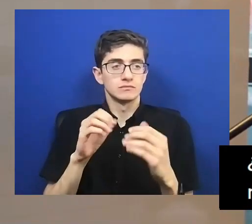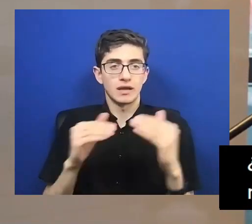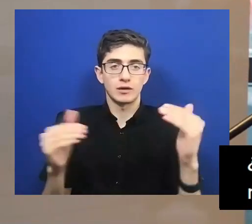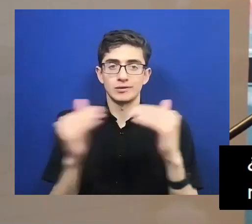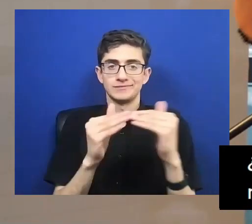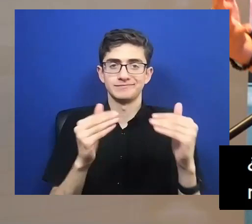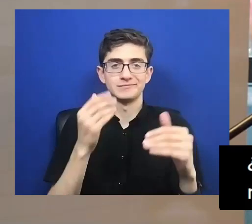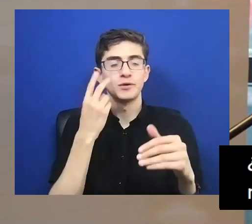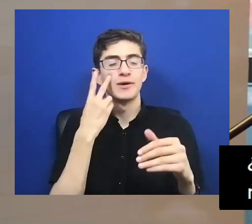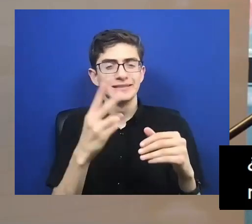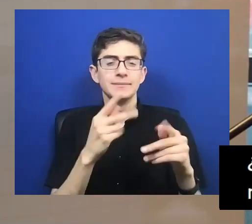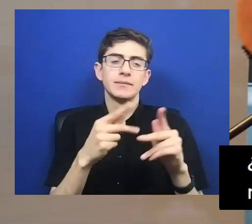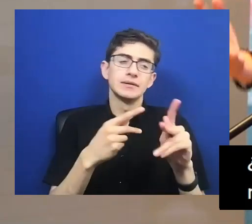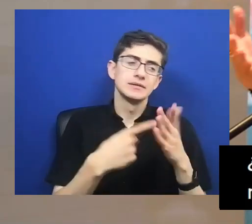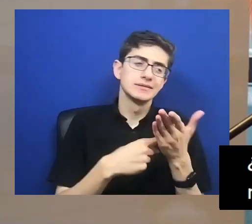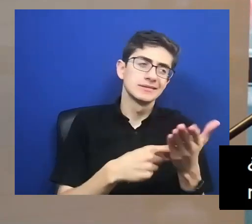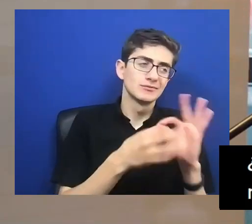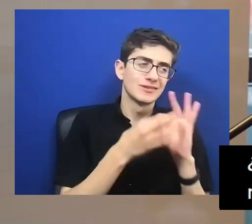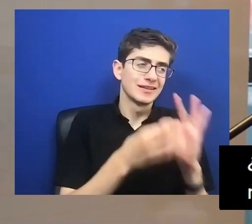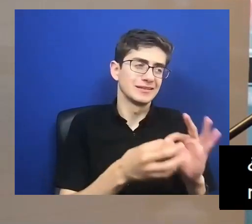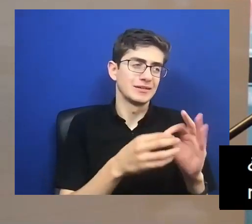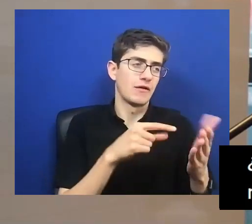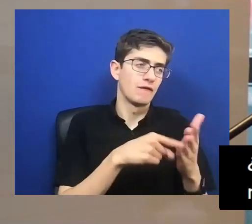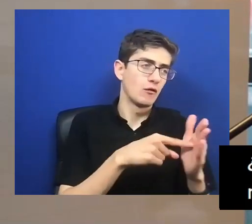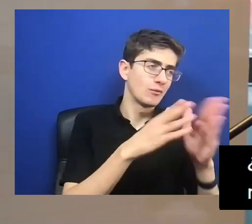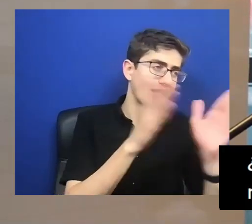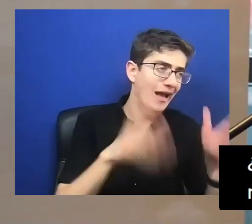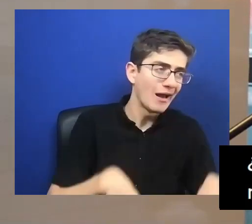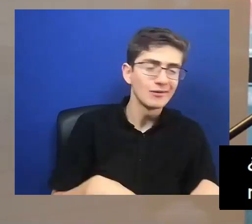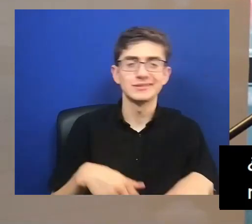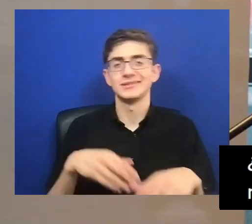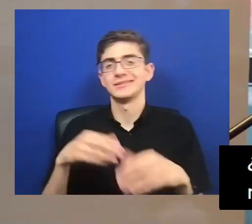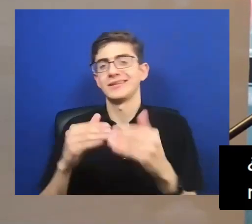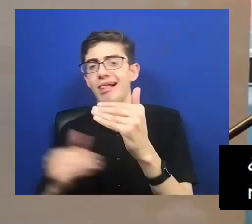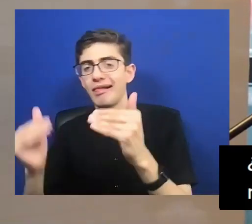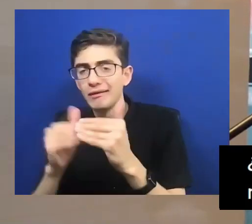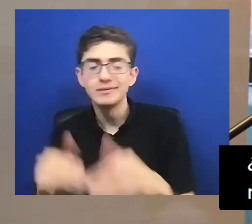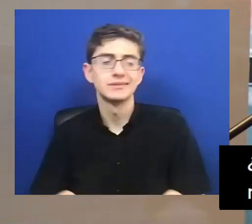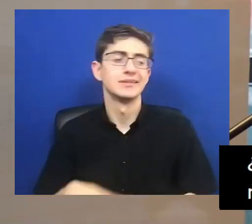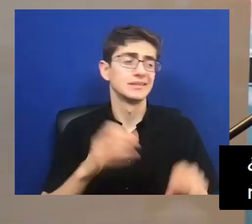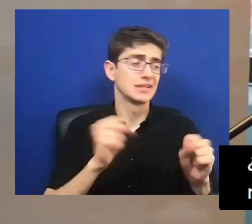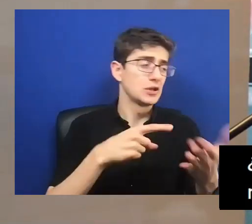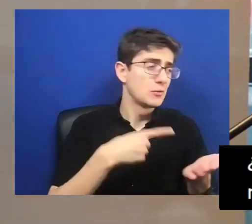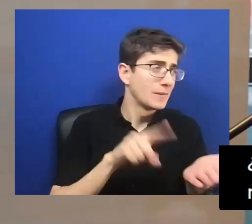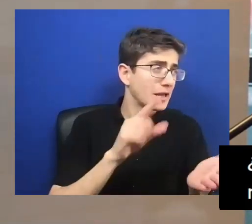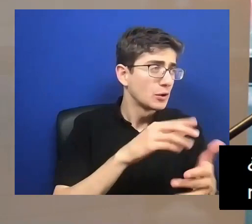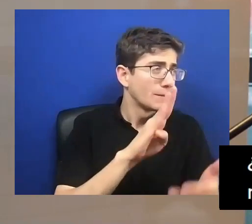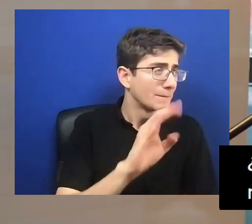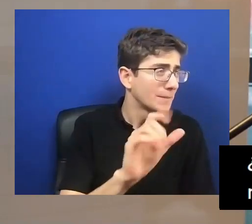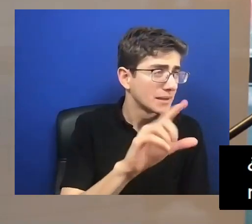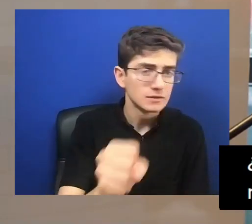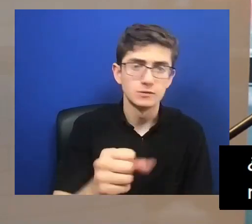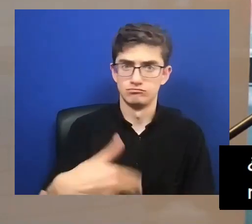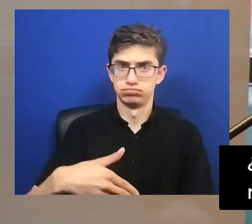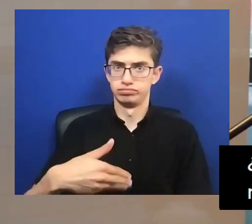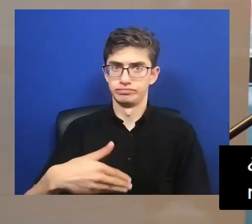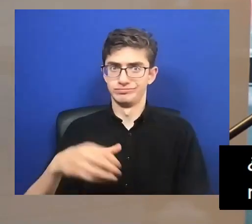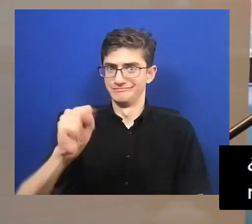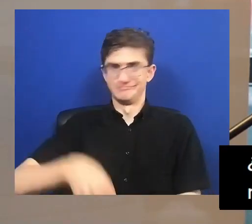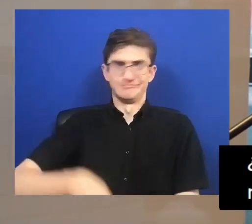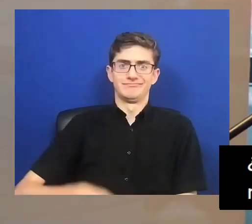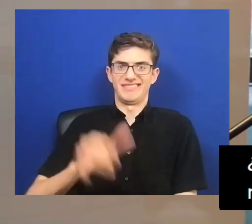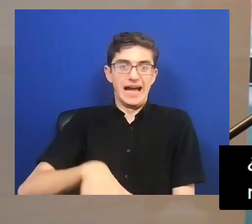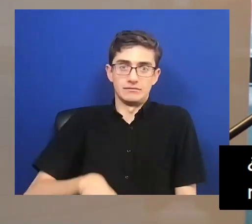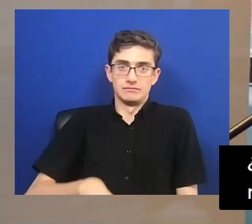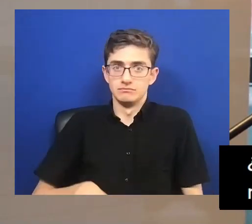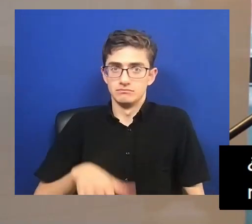and the ability to pay our bills for working class New Yorkers, that's so important because that's what people were struggling with during the pandemic. And it's certainly